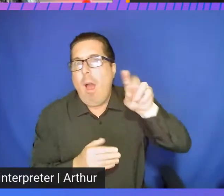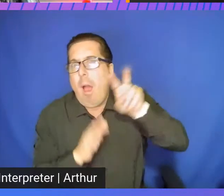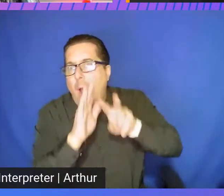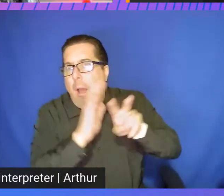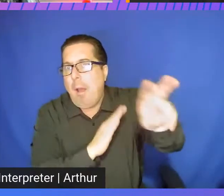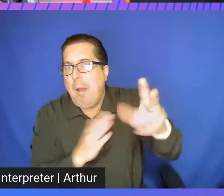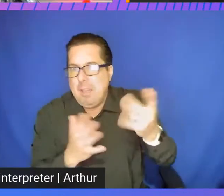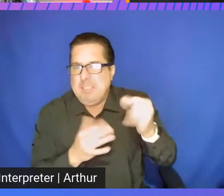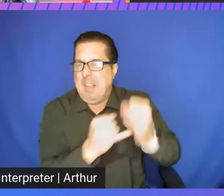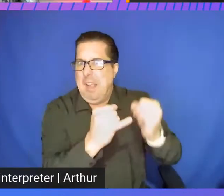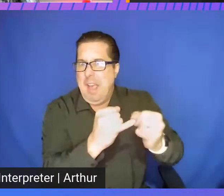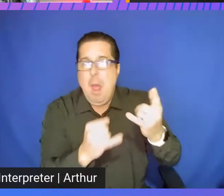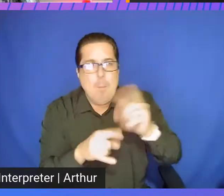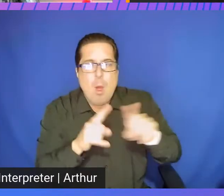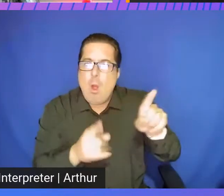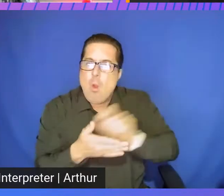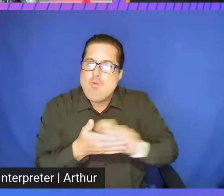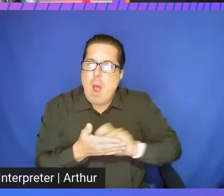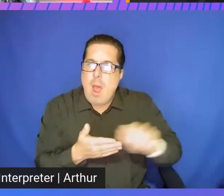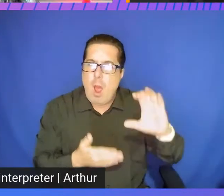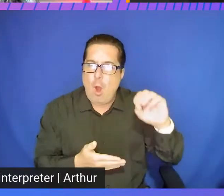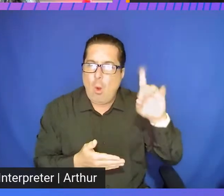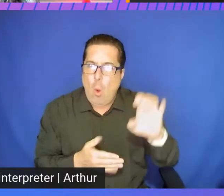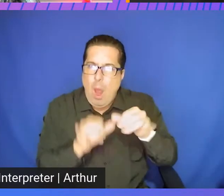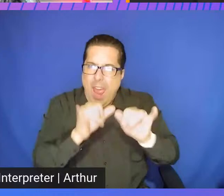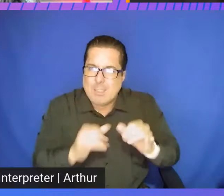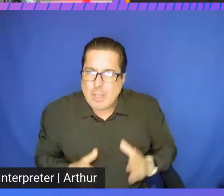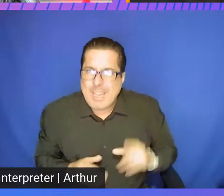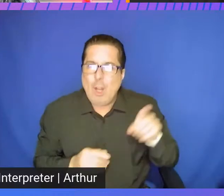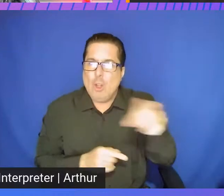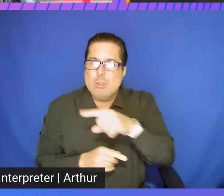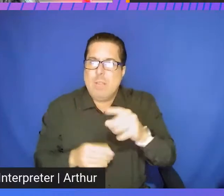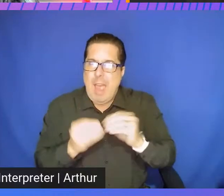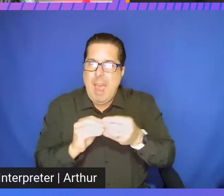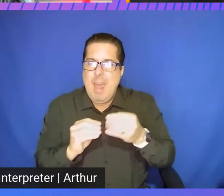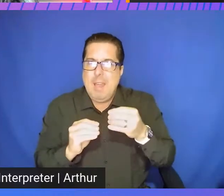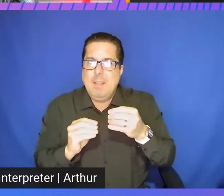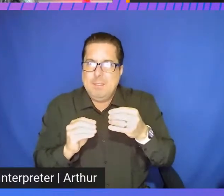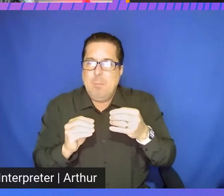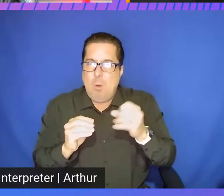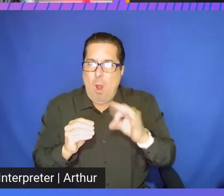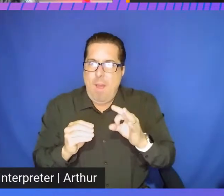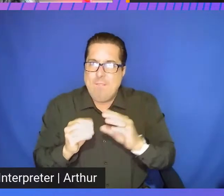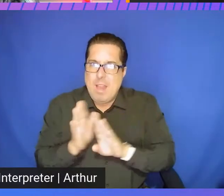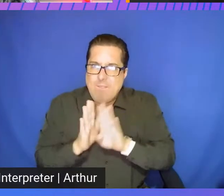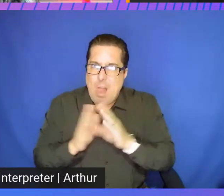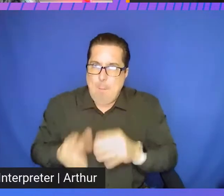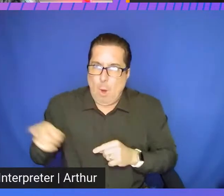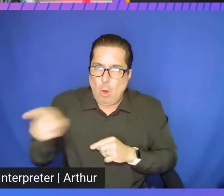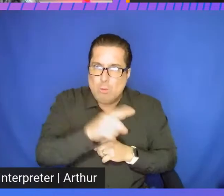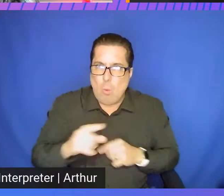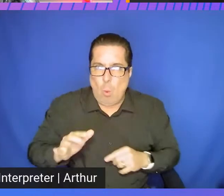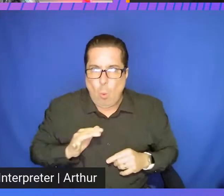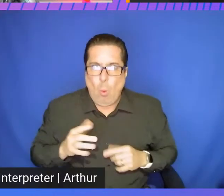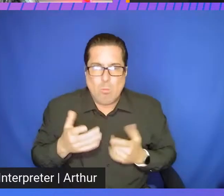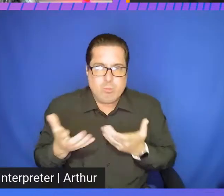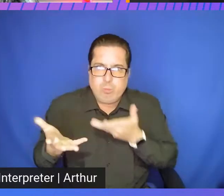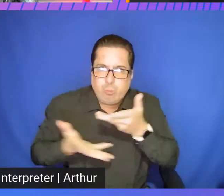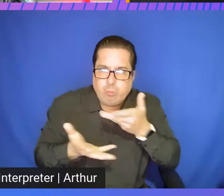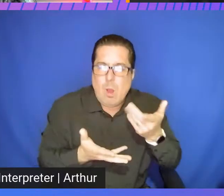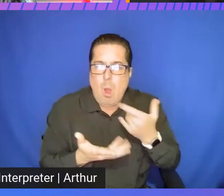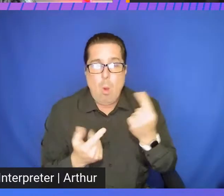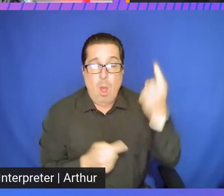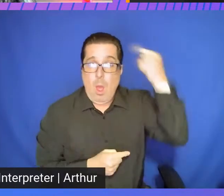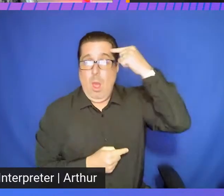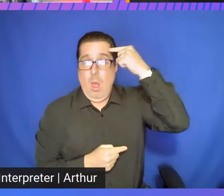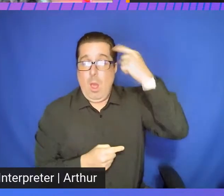code. There's a number of engineers and developers. So the first thing which comes to mind when I think about people